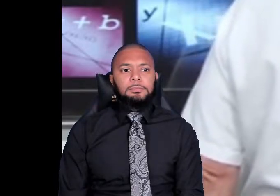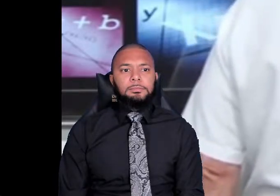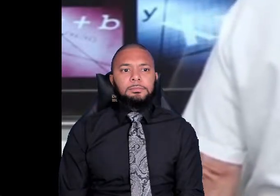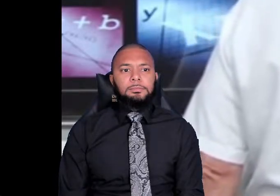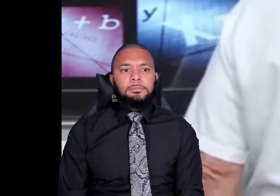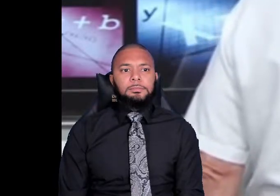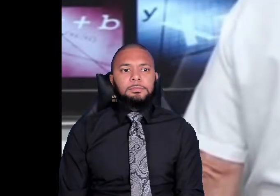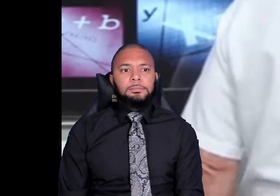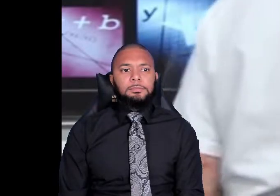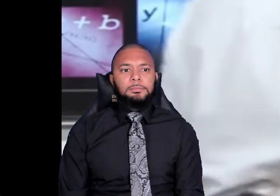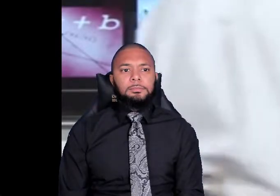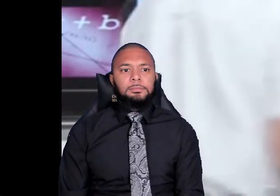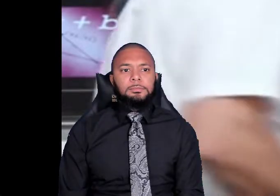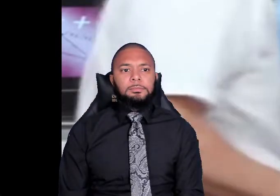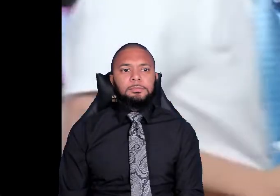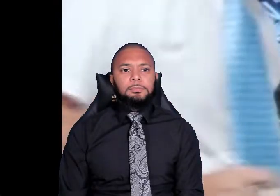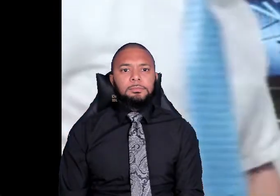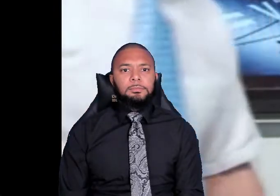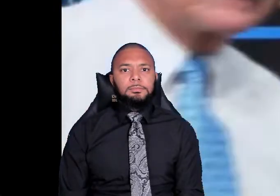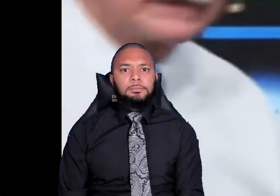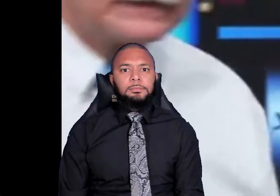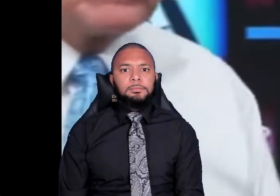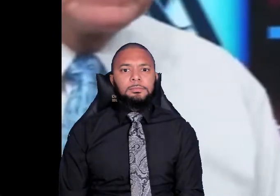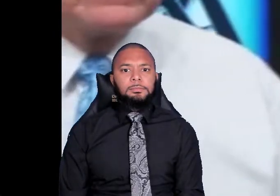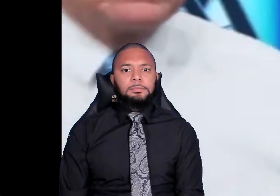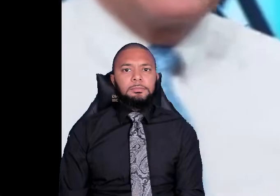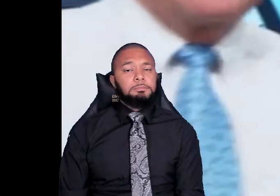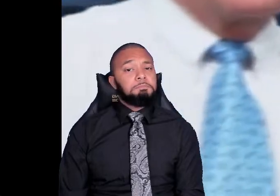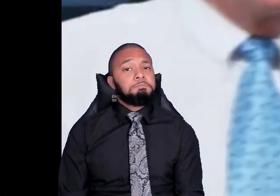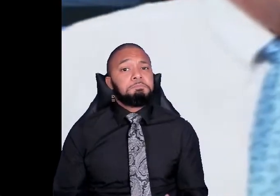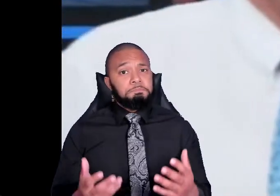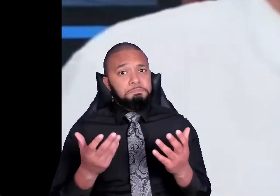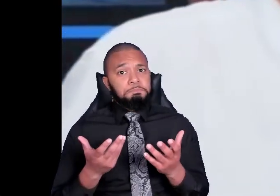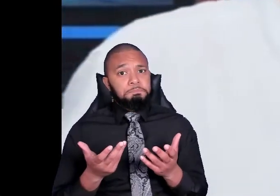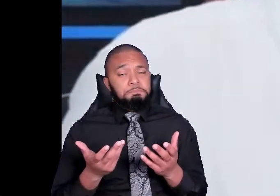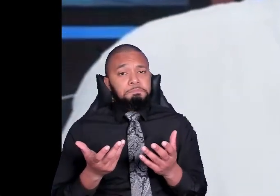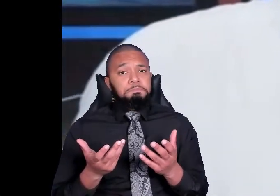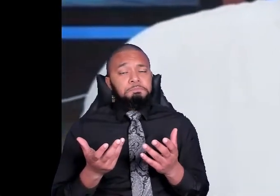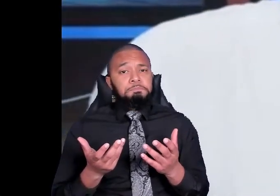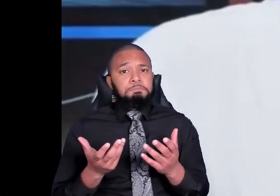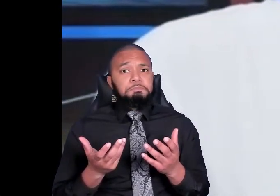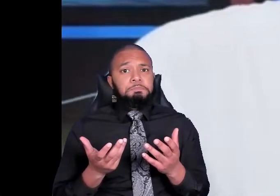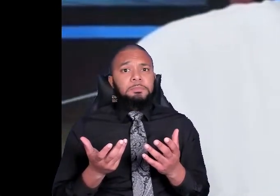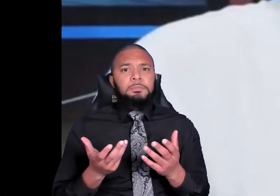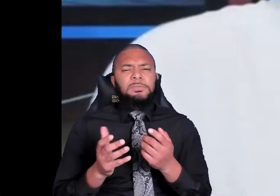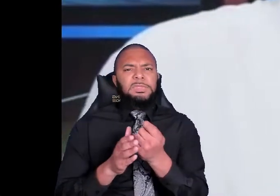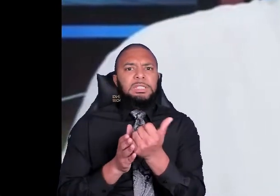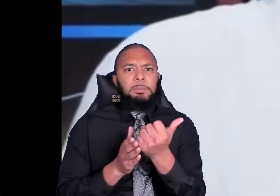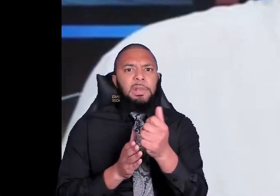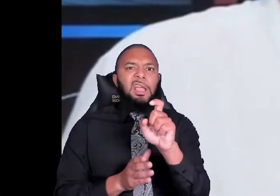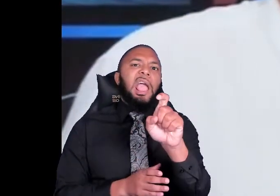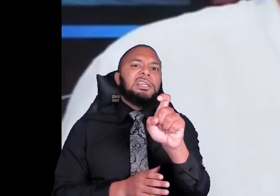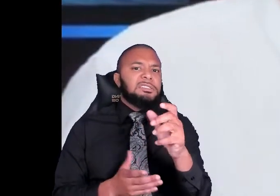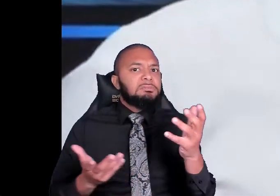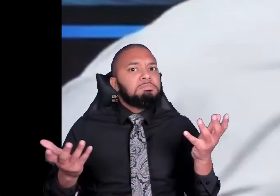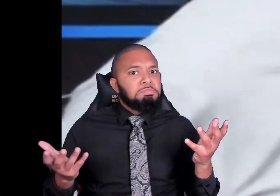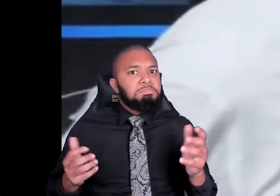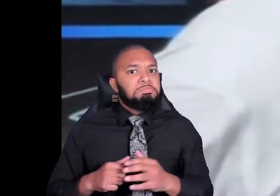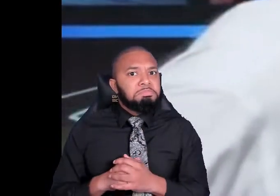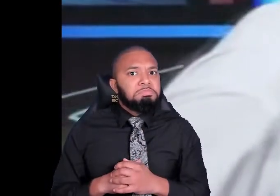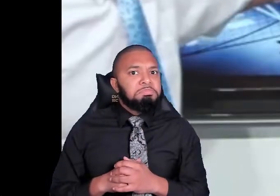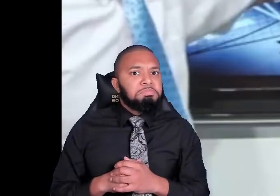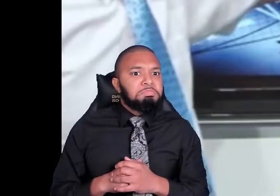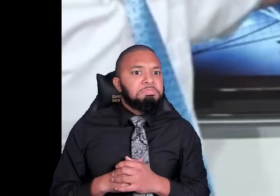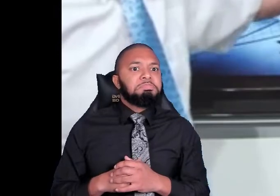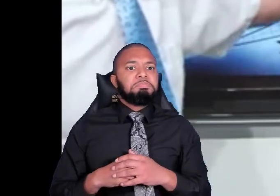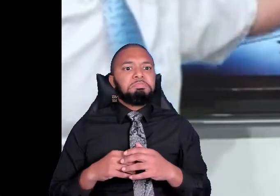15y equals 3. Okay? So let's first eliminate x. Right